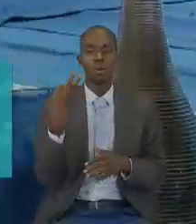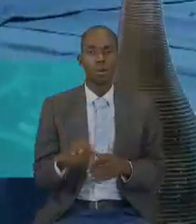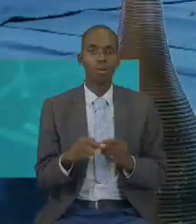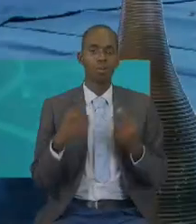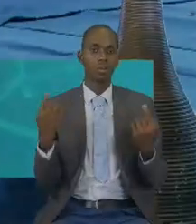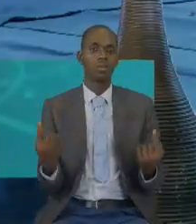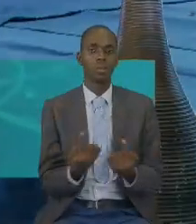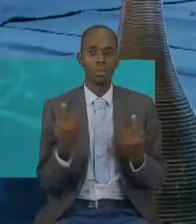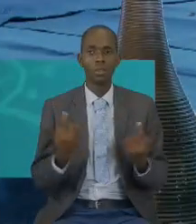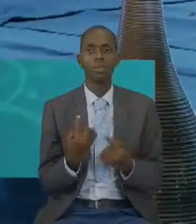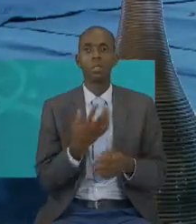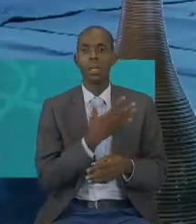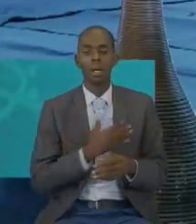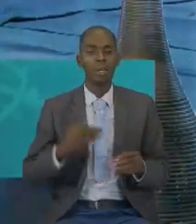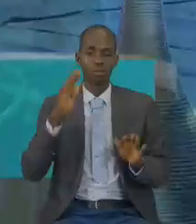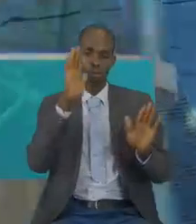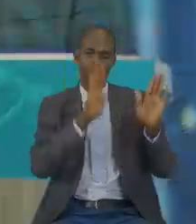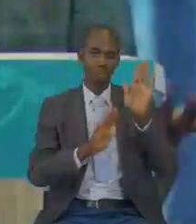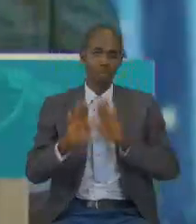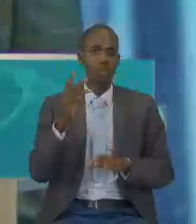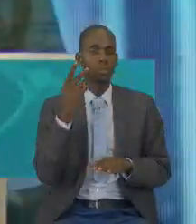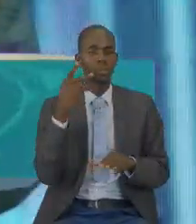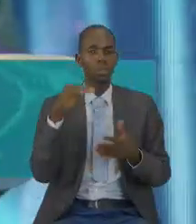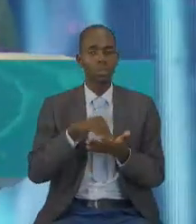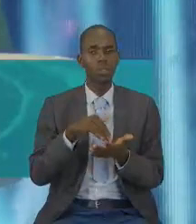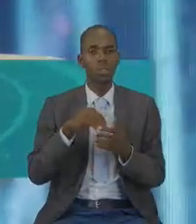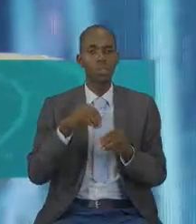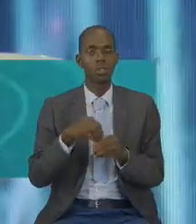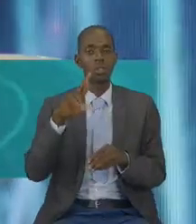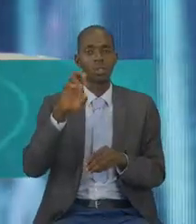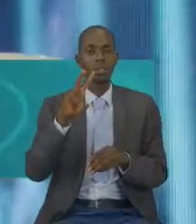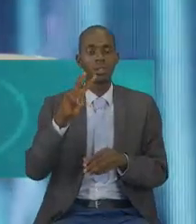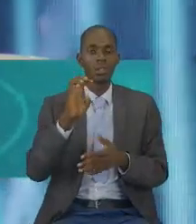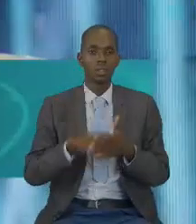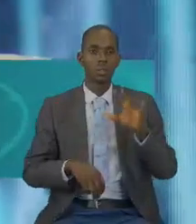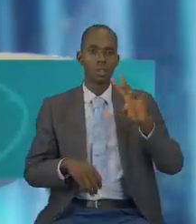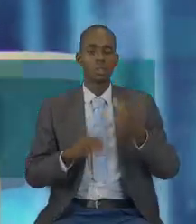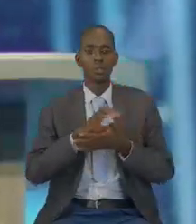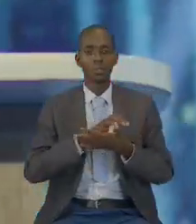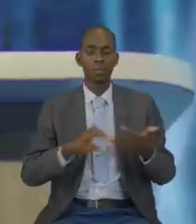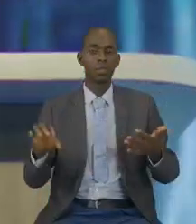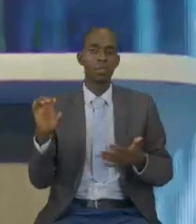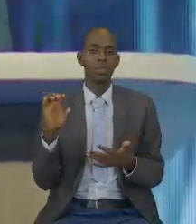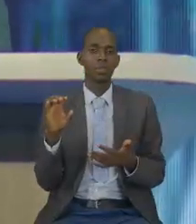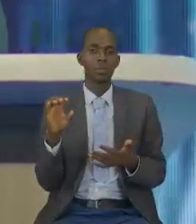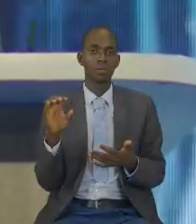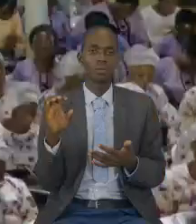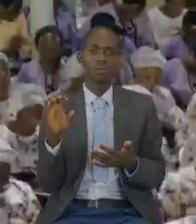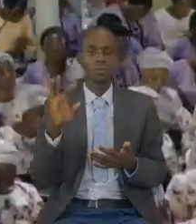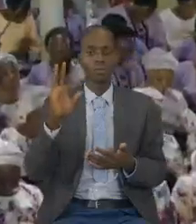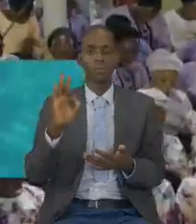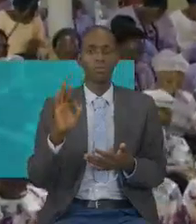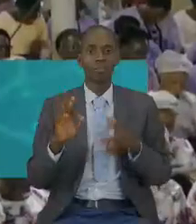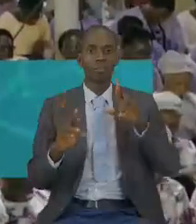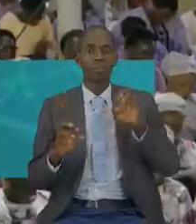transgression and tribulation. We're looking again at Revelation chapter 7, and we're looking at verse